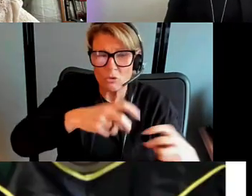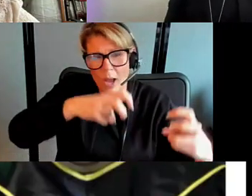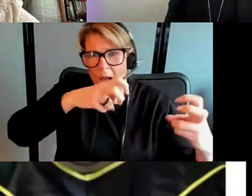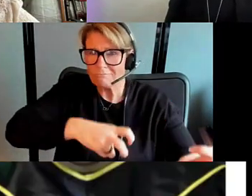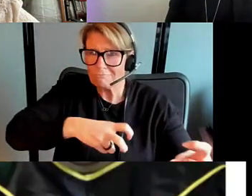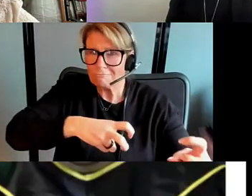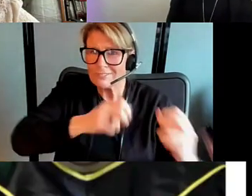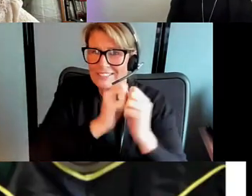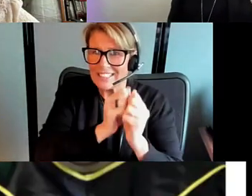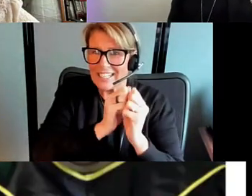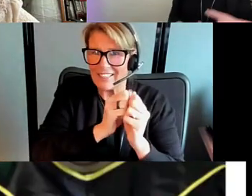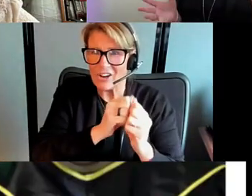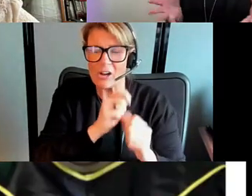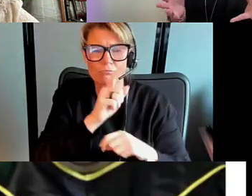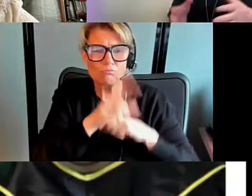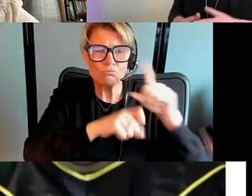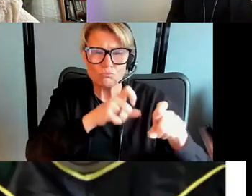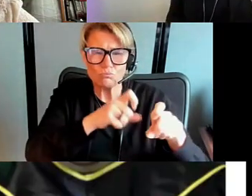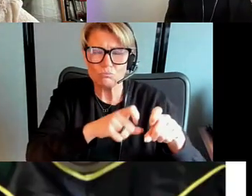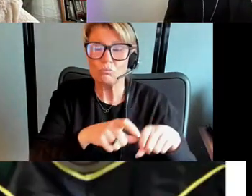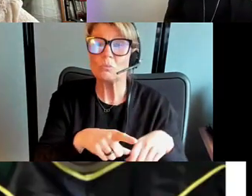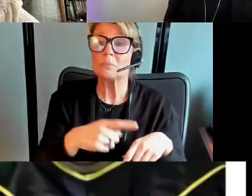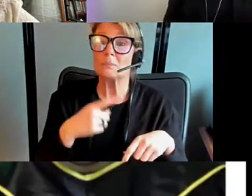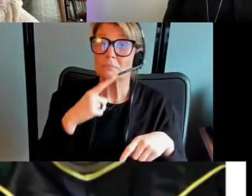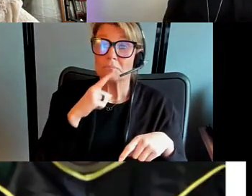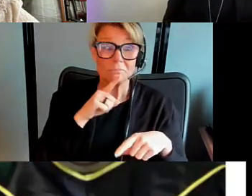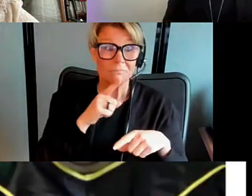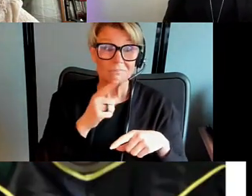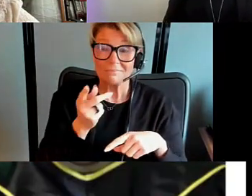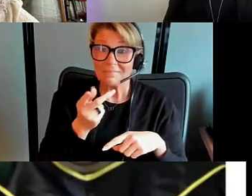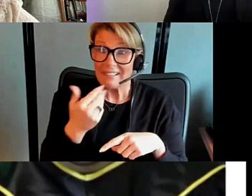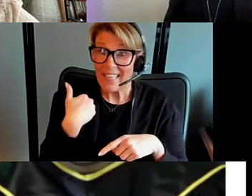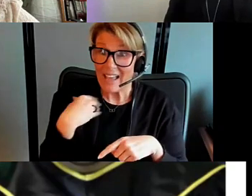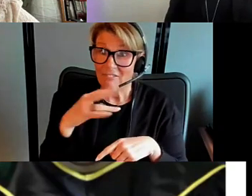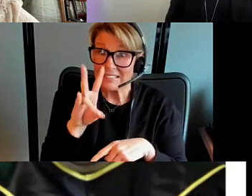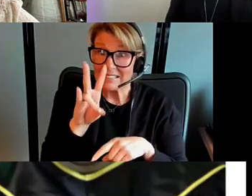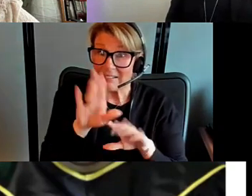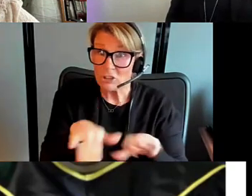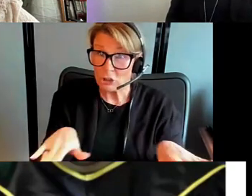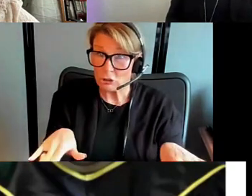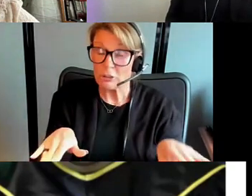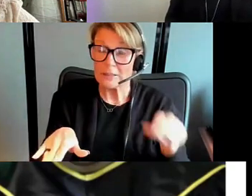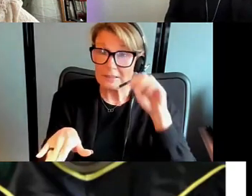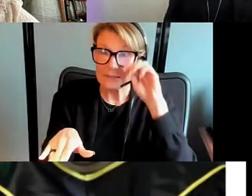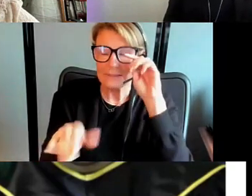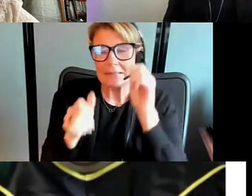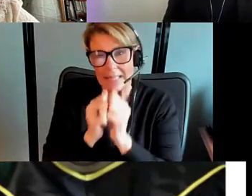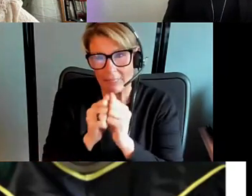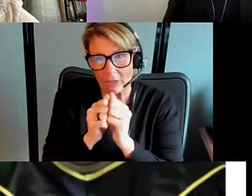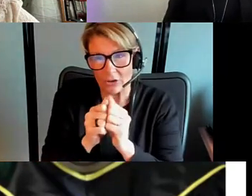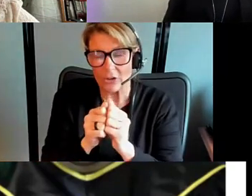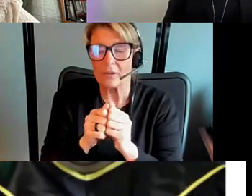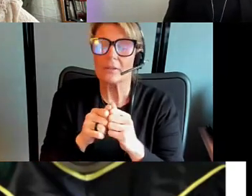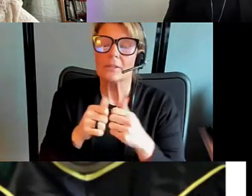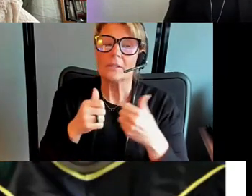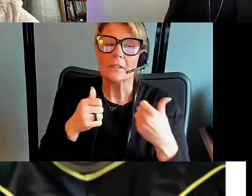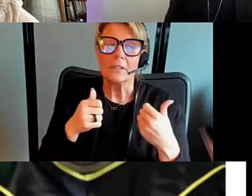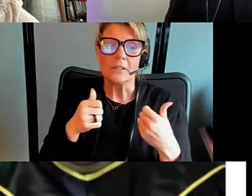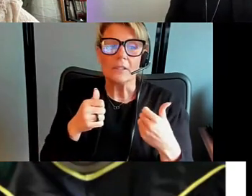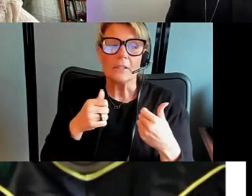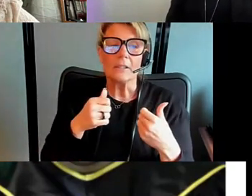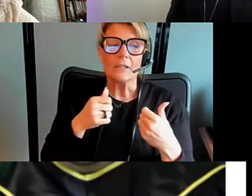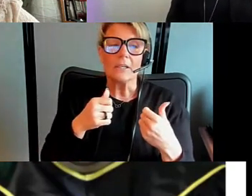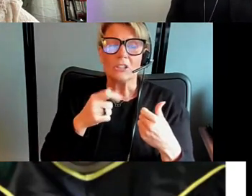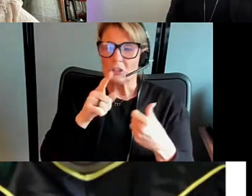out that she has, between the both of them, they have 7 children. And she came to St. Albert's